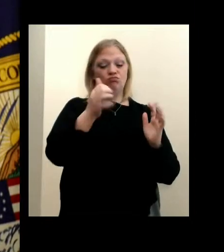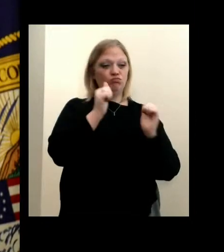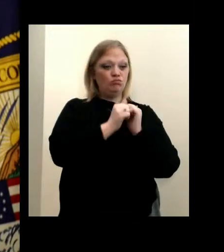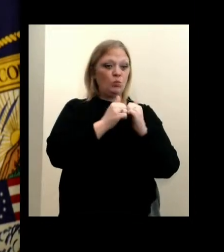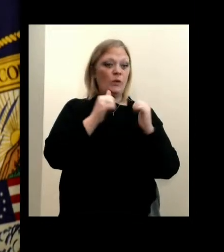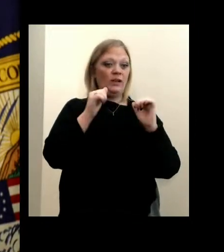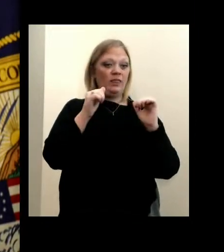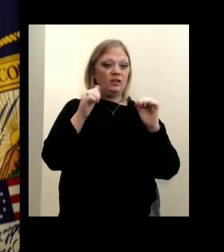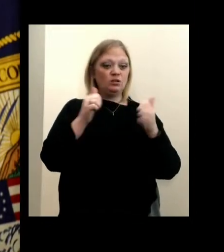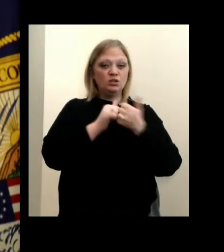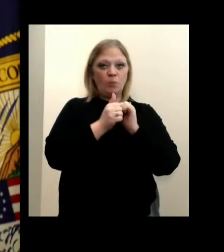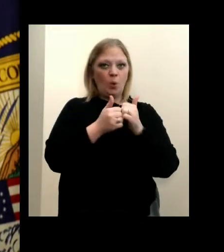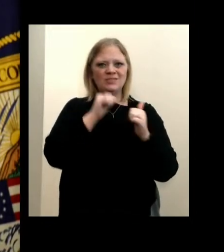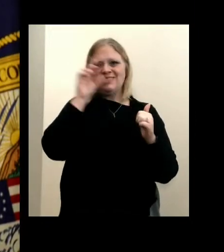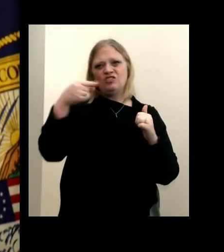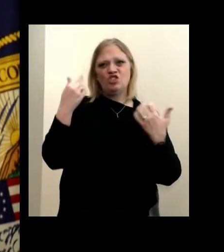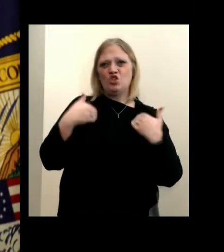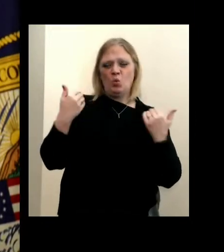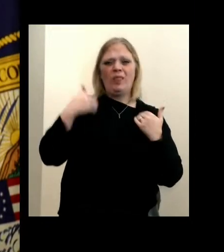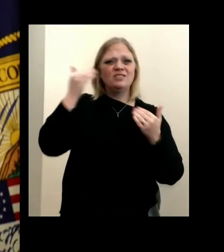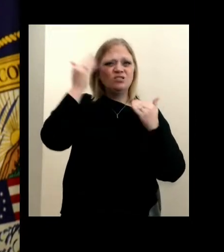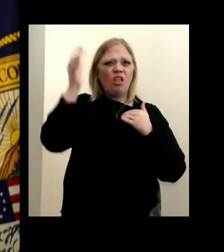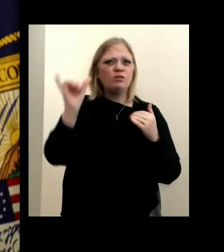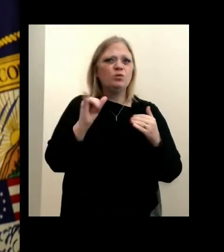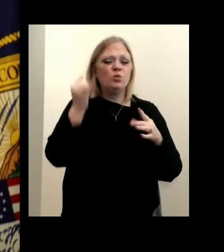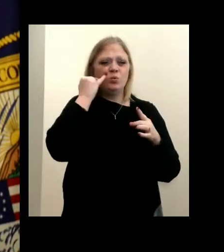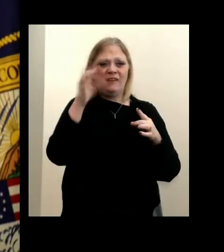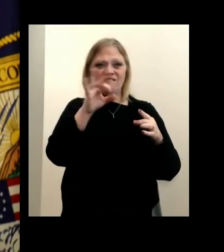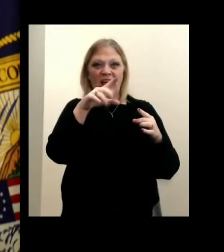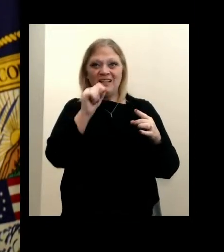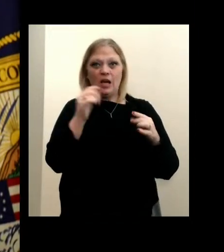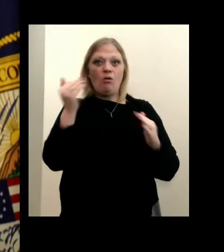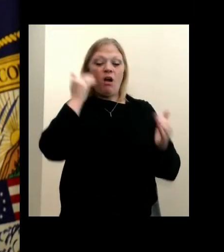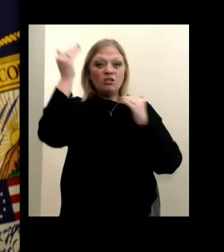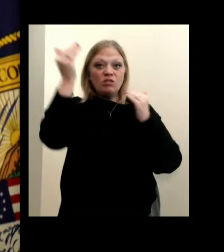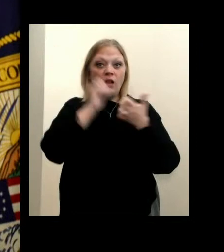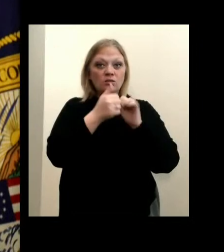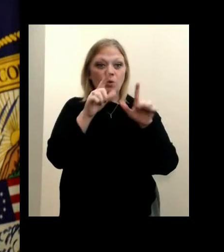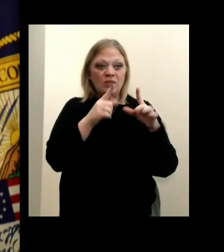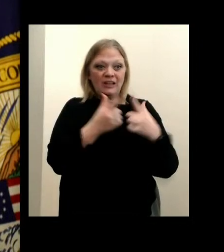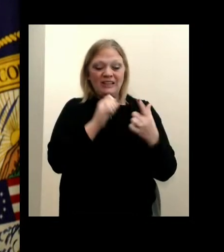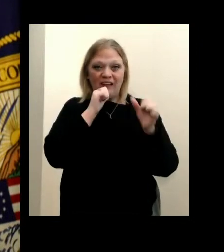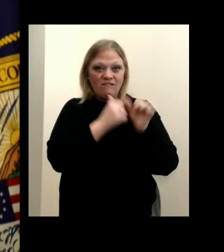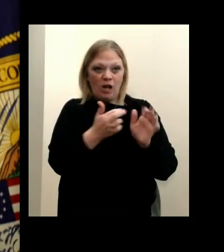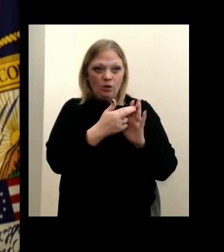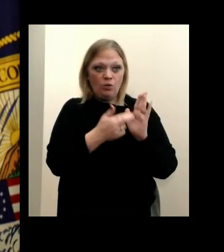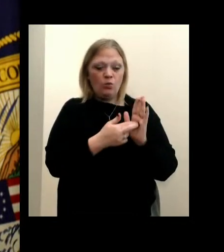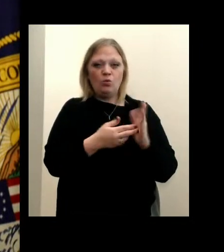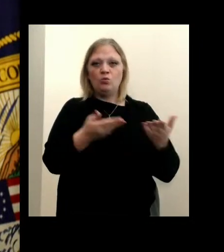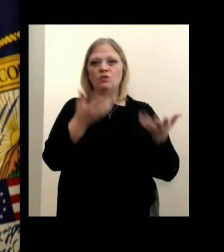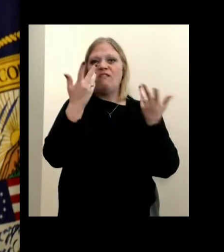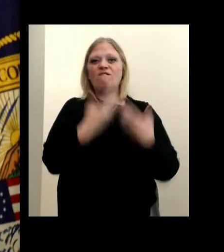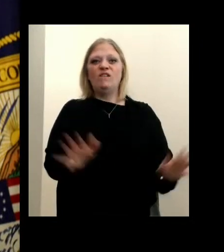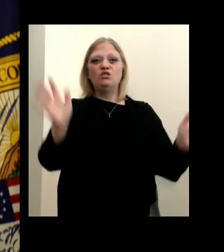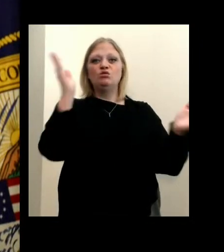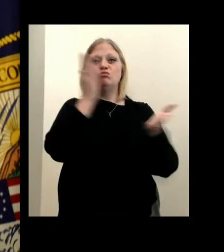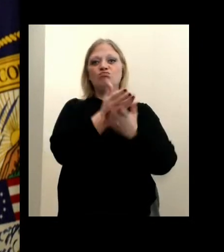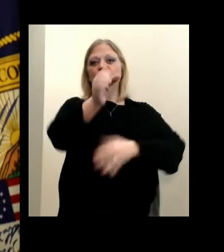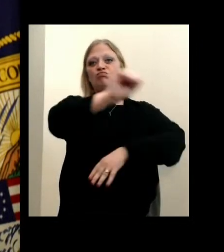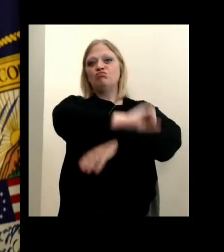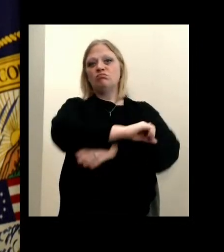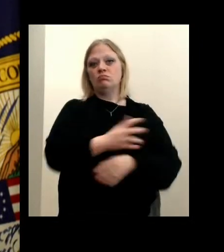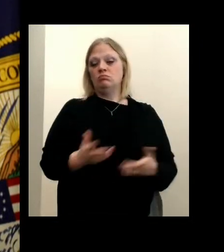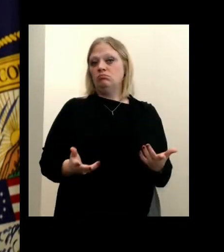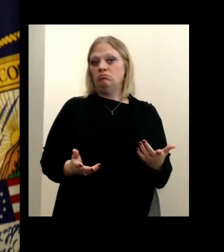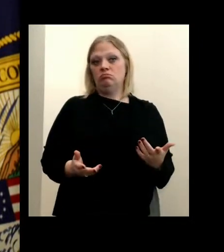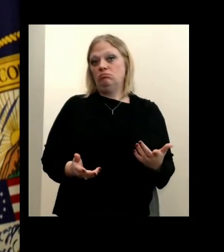it's not just youth, it's also adult sports leagues. If we find out that adult sports leagues are not following the rules, we're going to shut down those adult sports leagues.